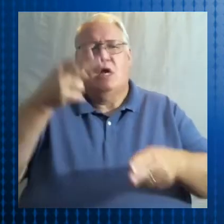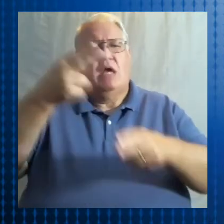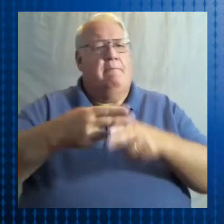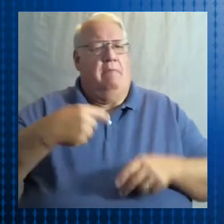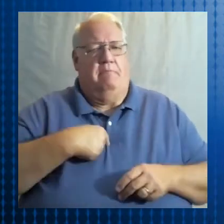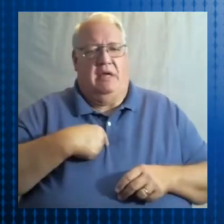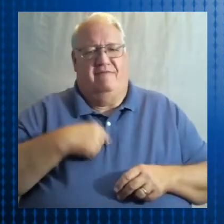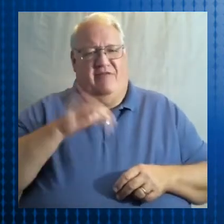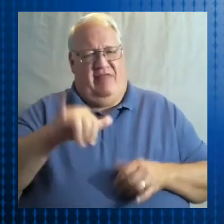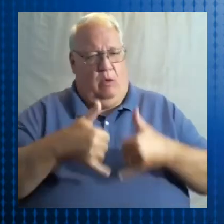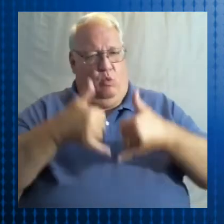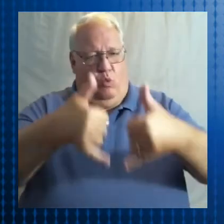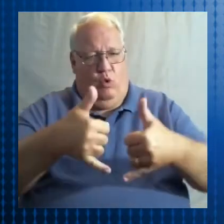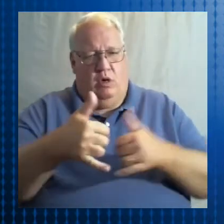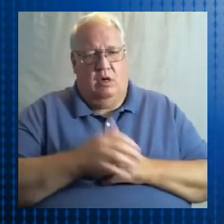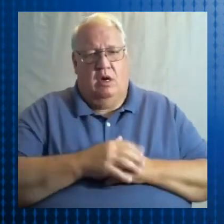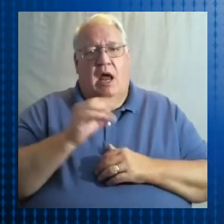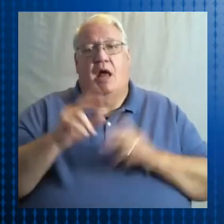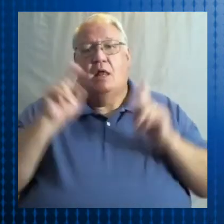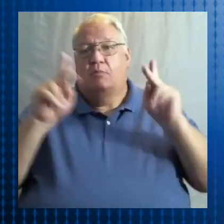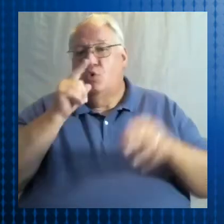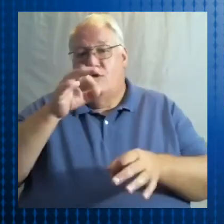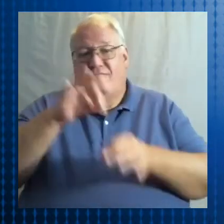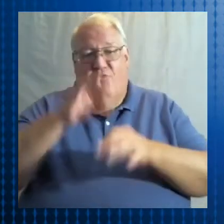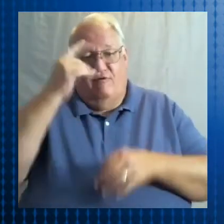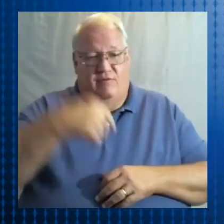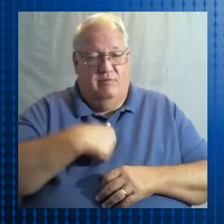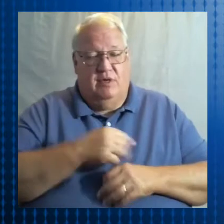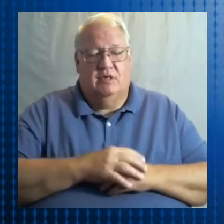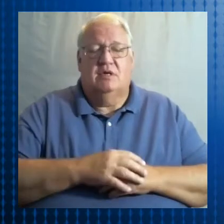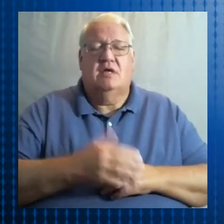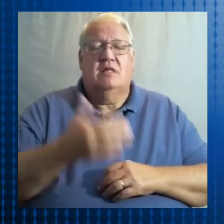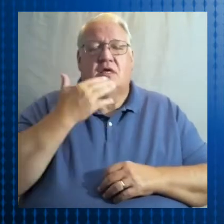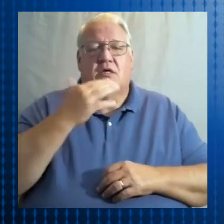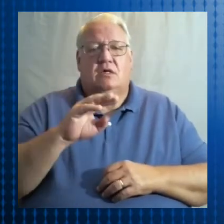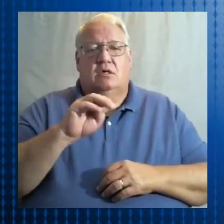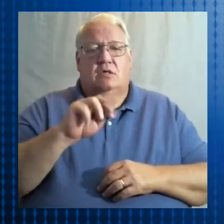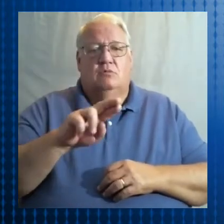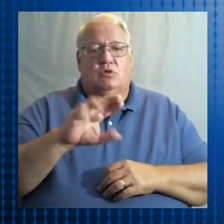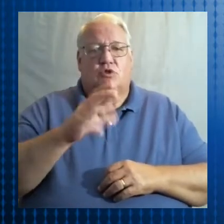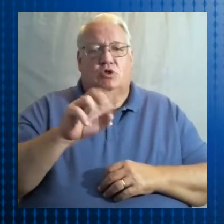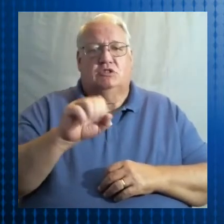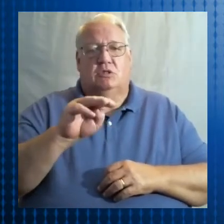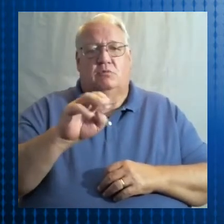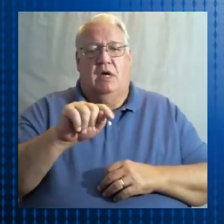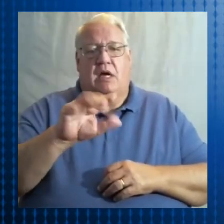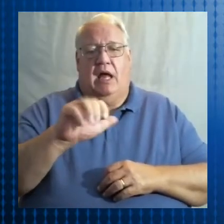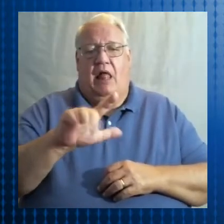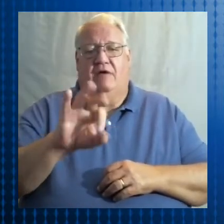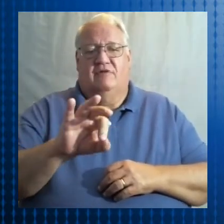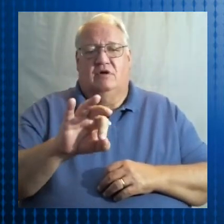award and the folks that voted for me. Thanks to Mr. Charles Metcalf. Mr. Metcalf was the community